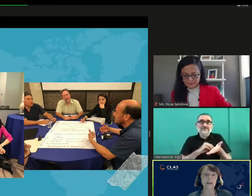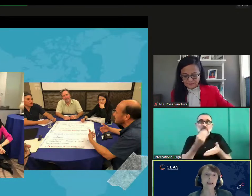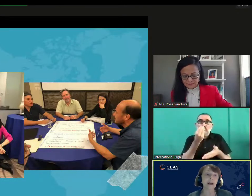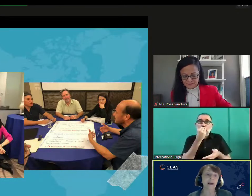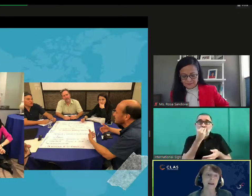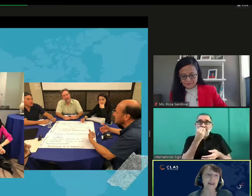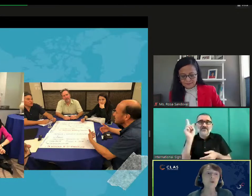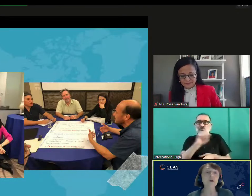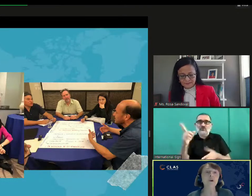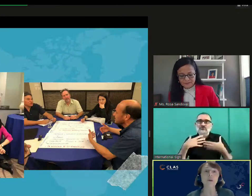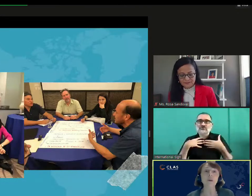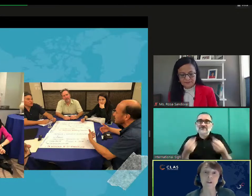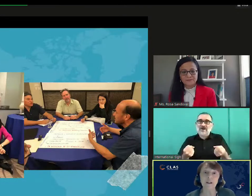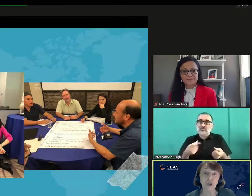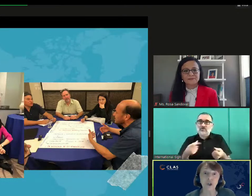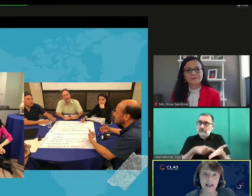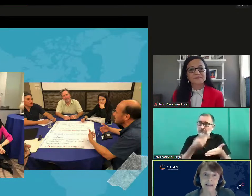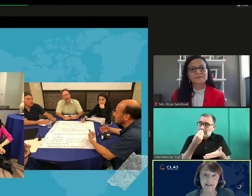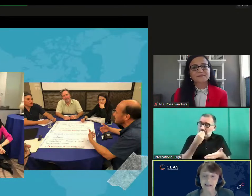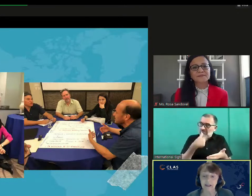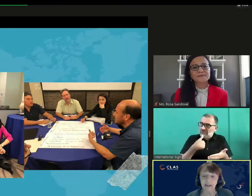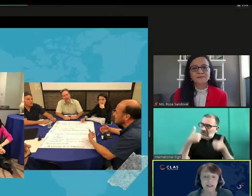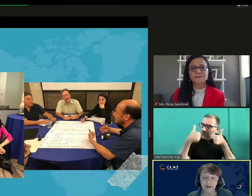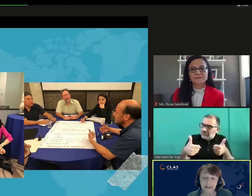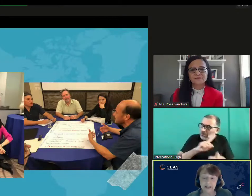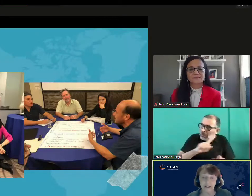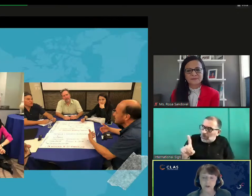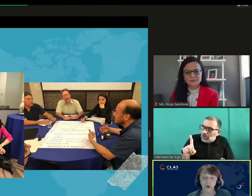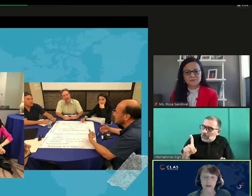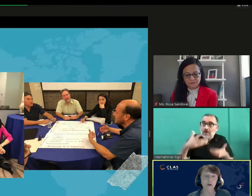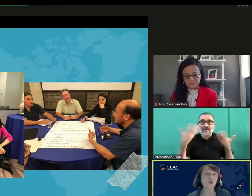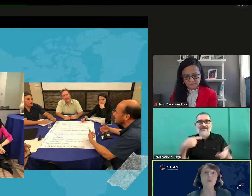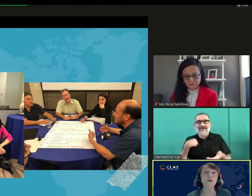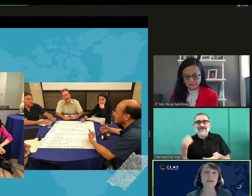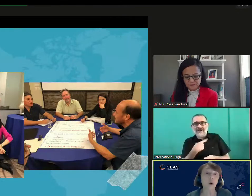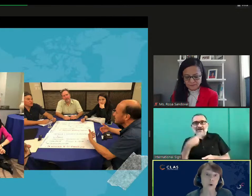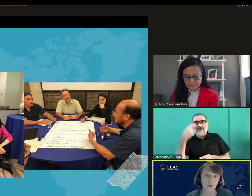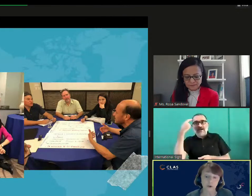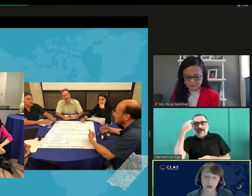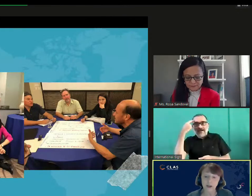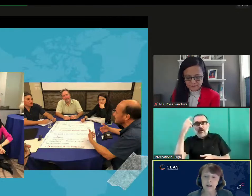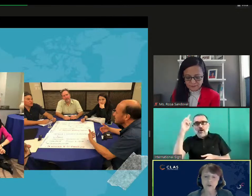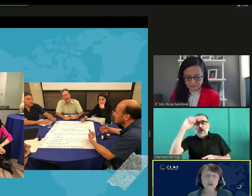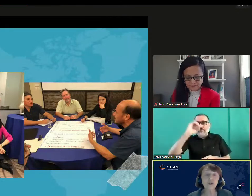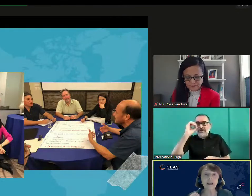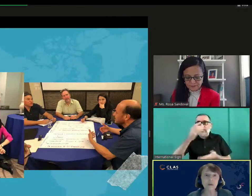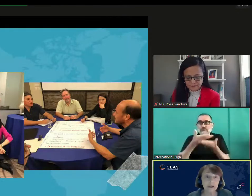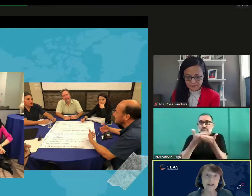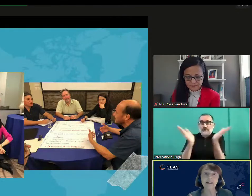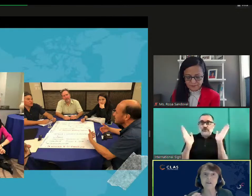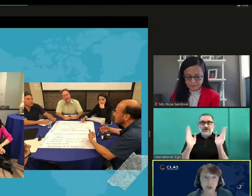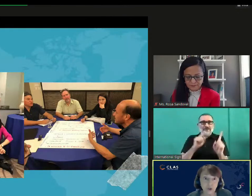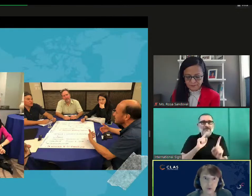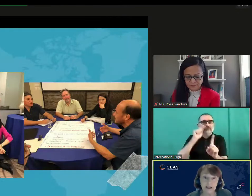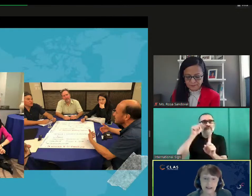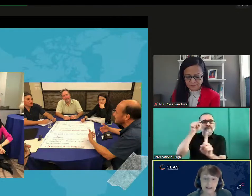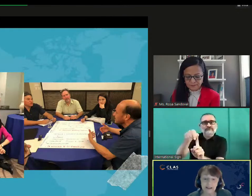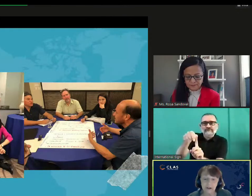So we have really increased the number of professionals in various